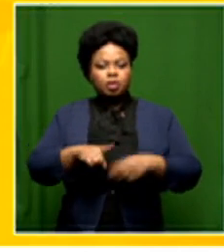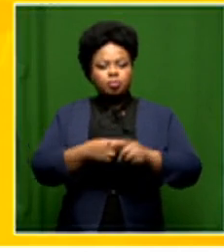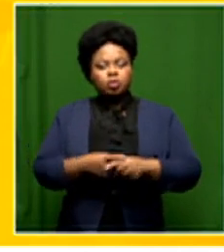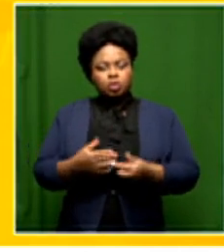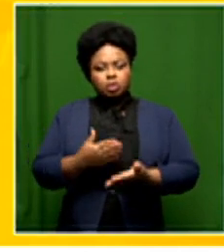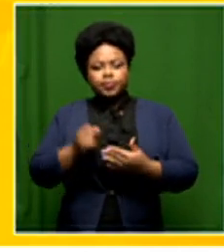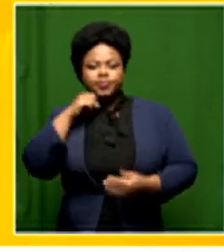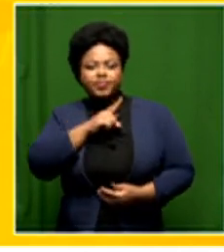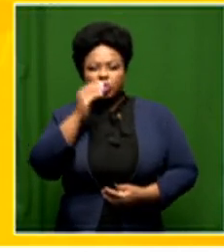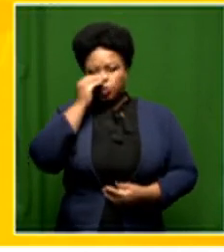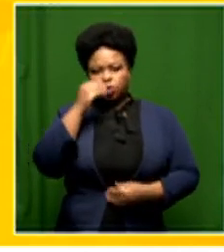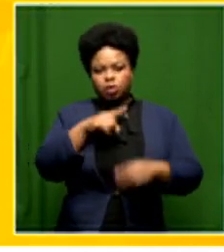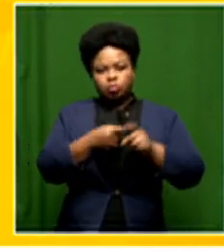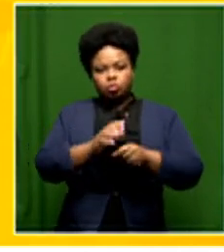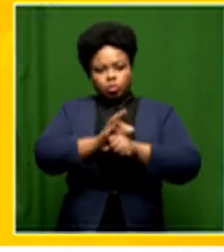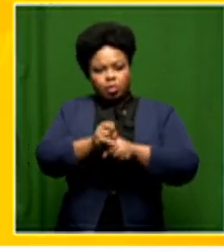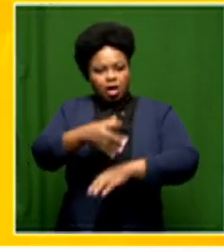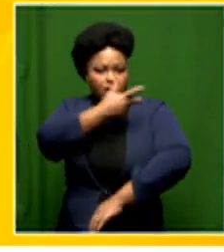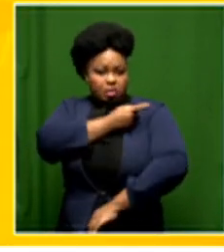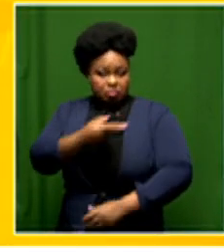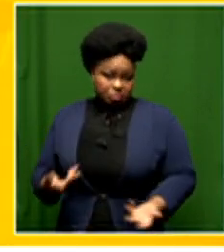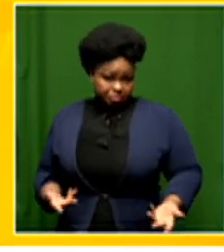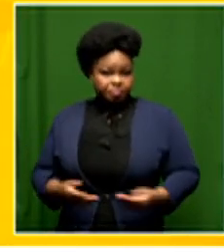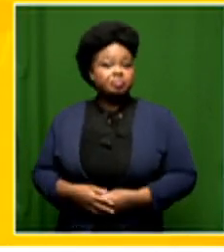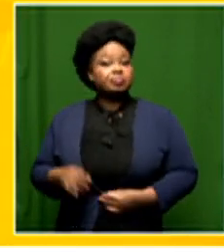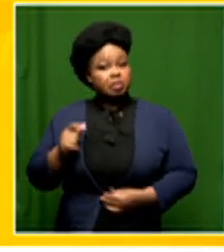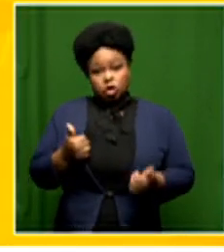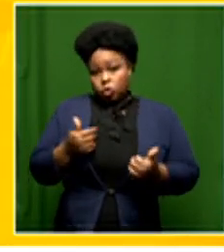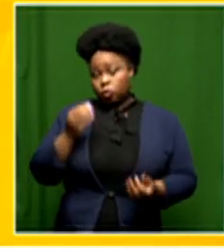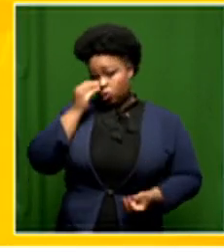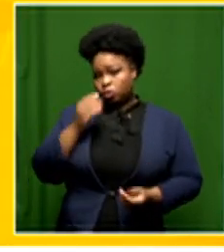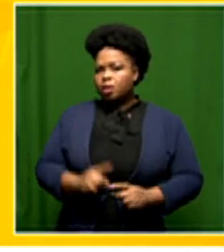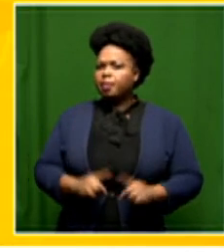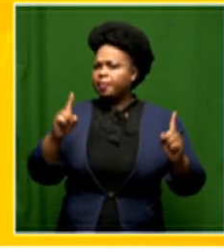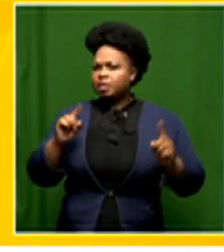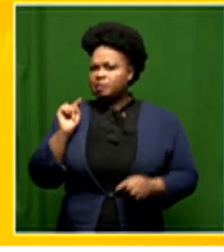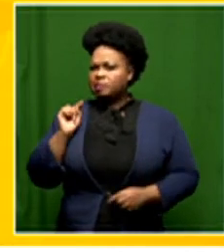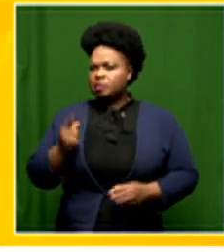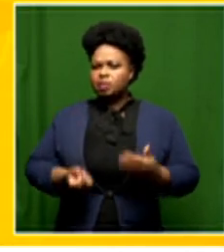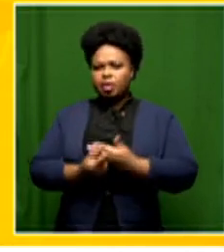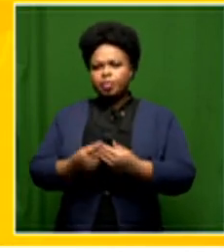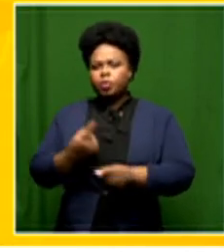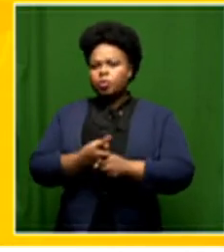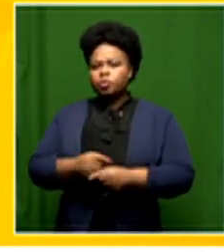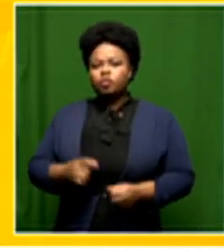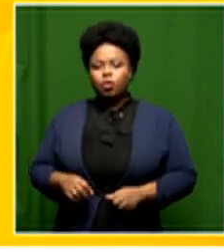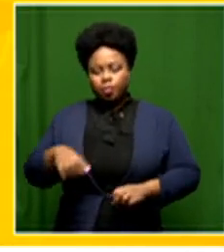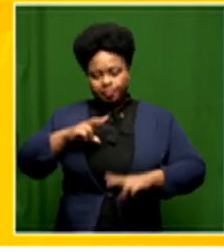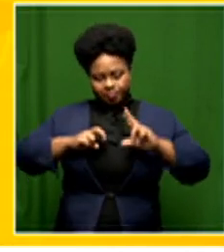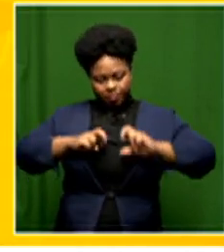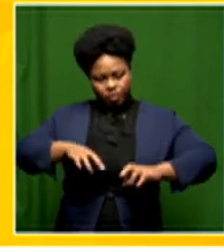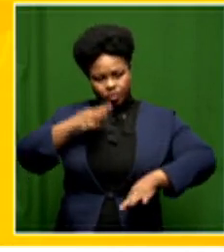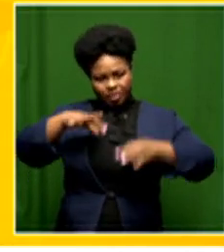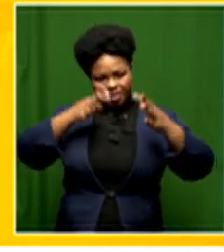doubts and fake news about the COVID-19 vaccine. So that's good news. But this also coming on the back of what your survey